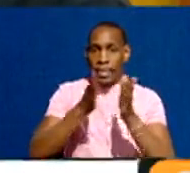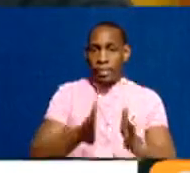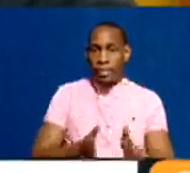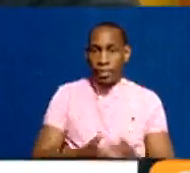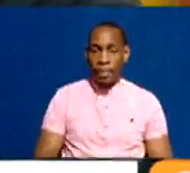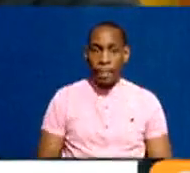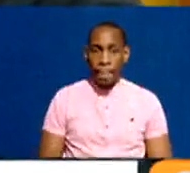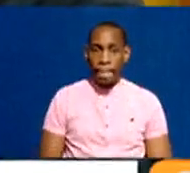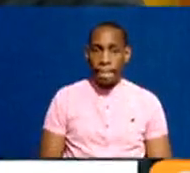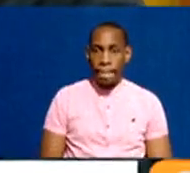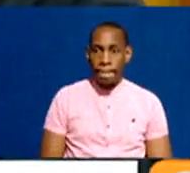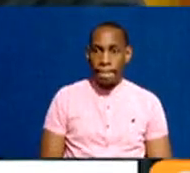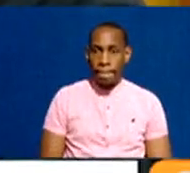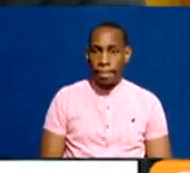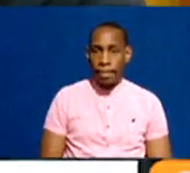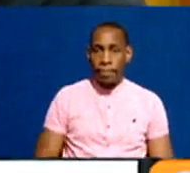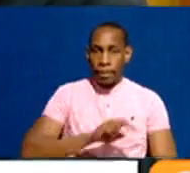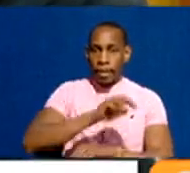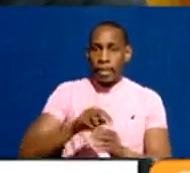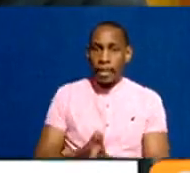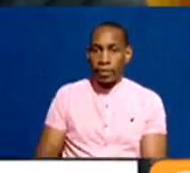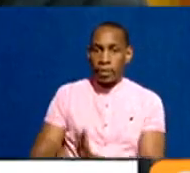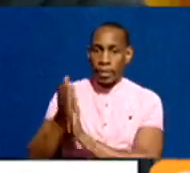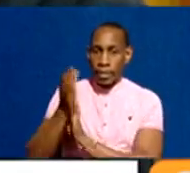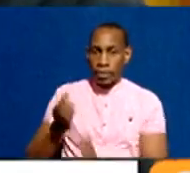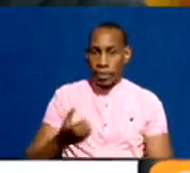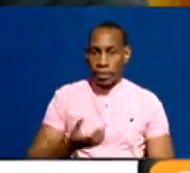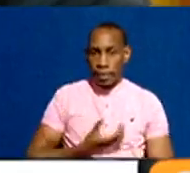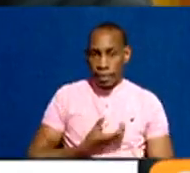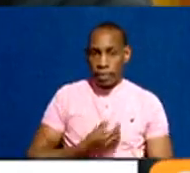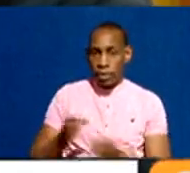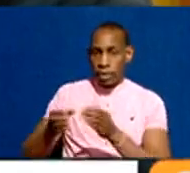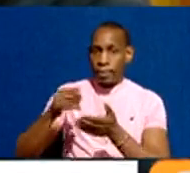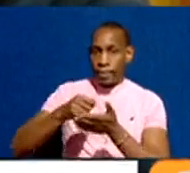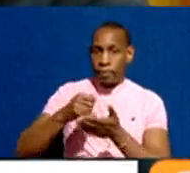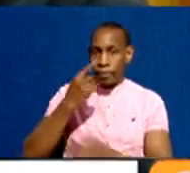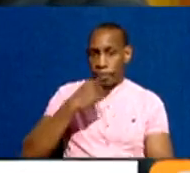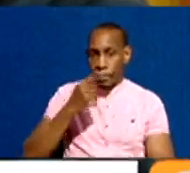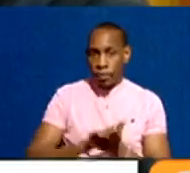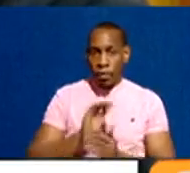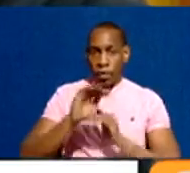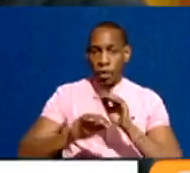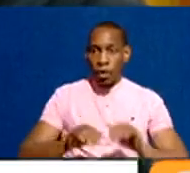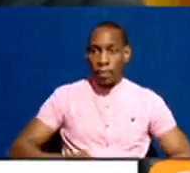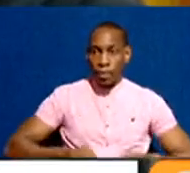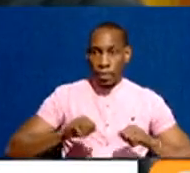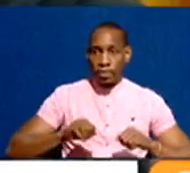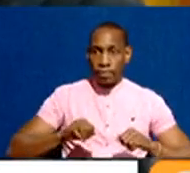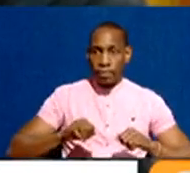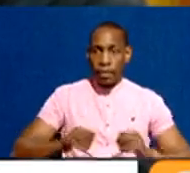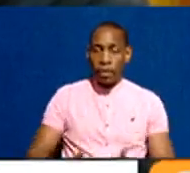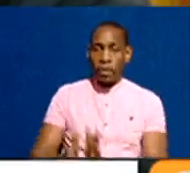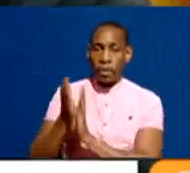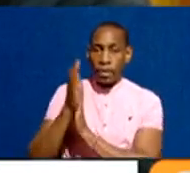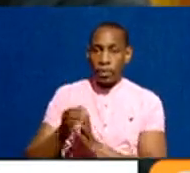candidate. NSAC is a body comprised of all the heads of the